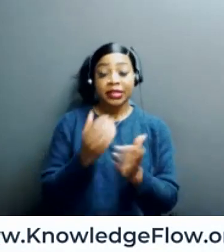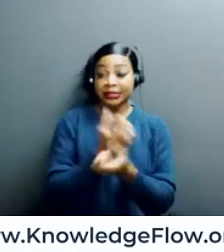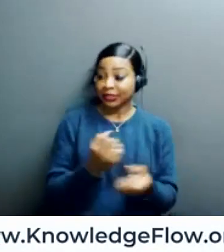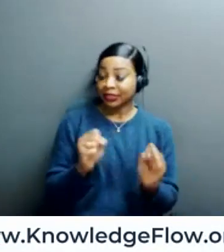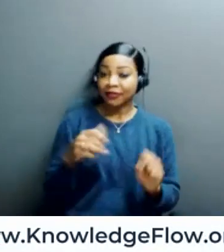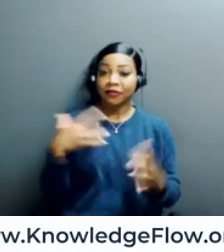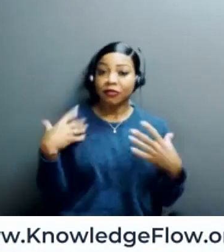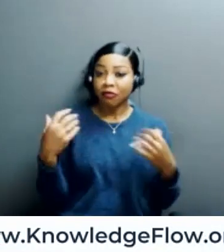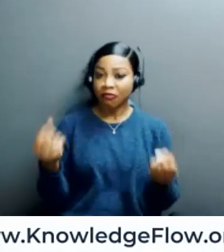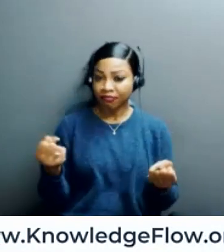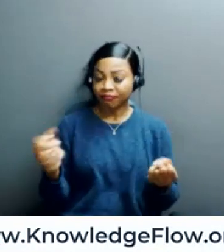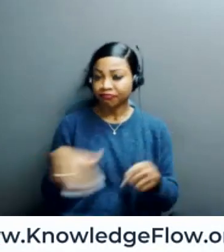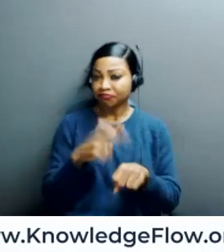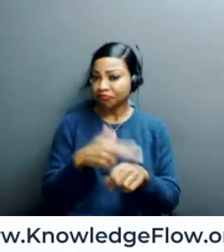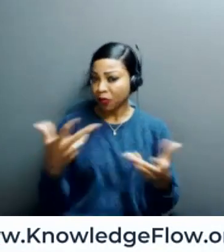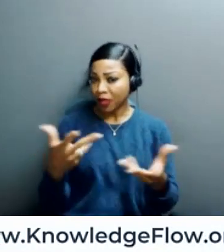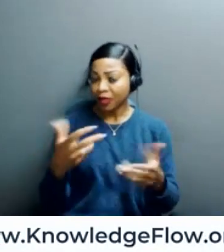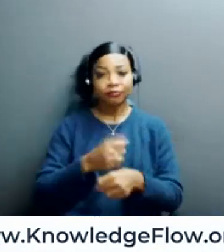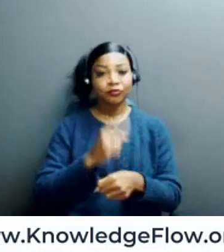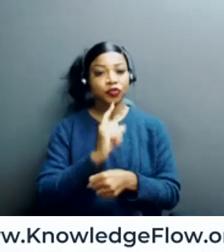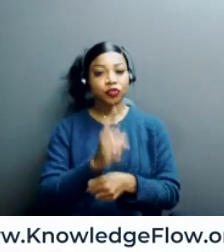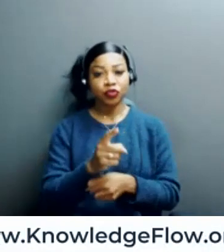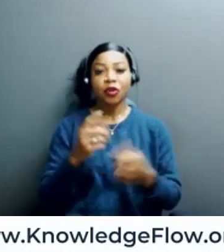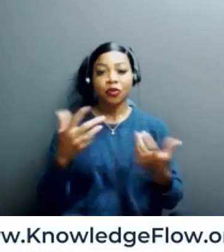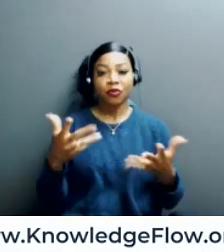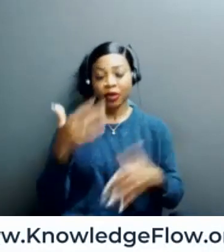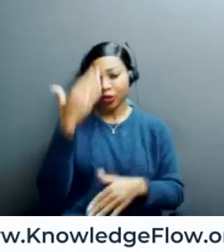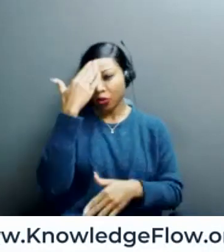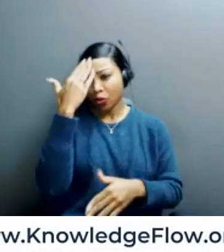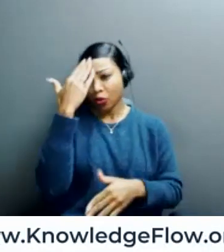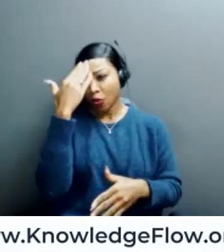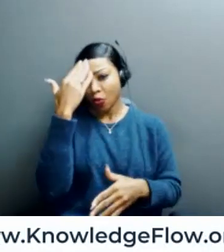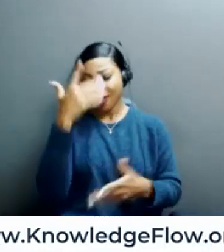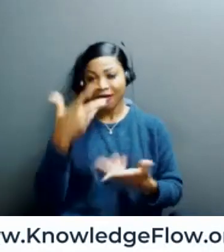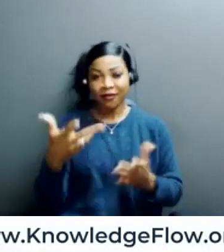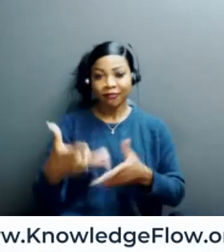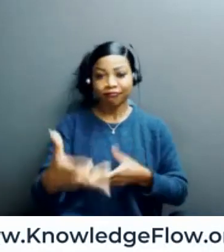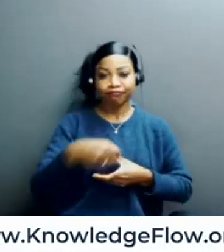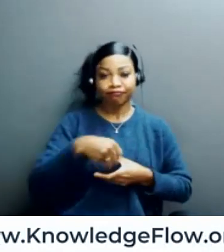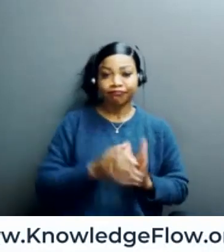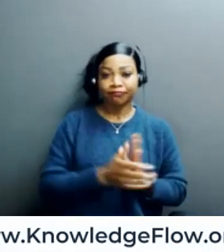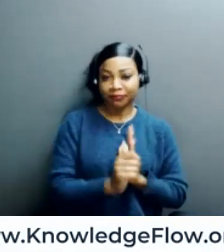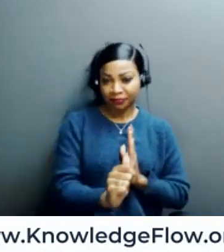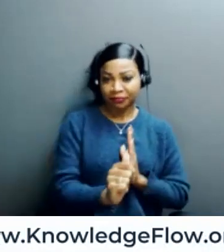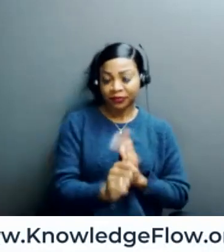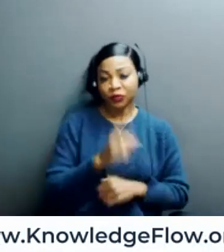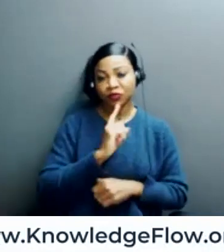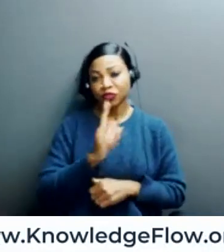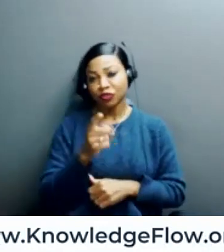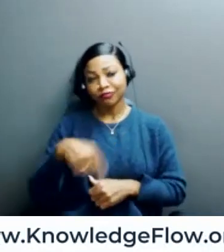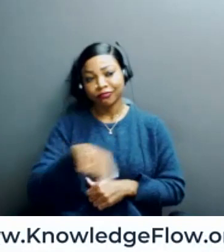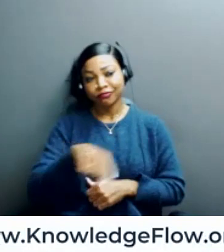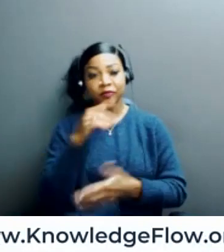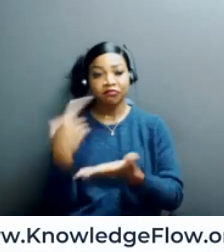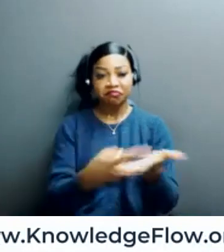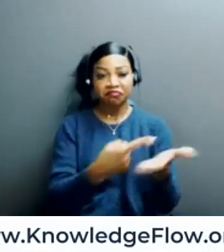feeling confident is of course um equipping ourselves with sort of cyber security skills if you will which I'm sure we will talk a lot about